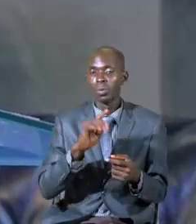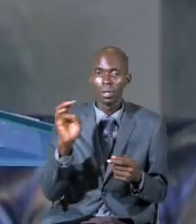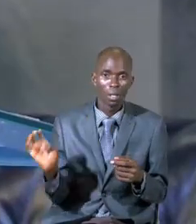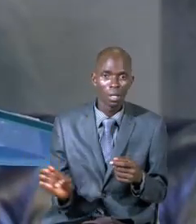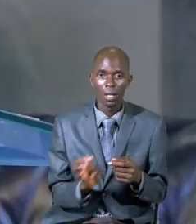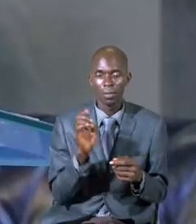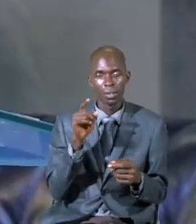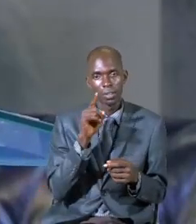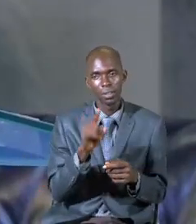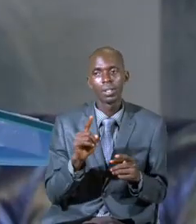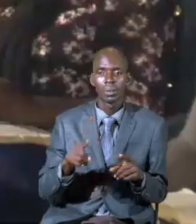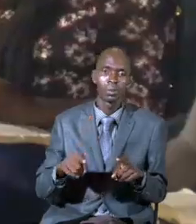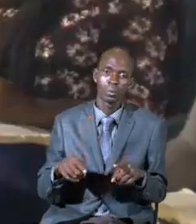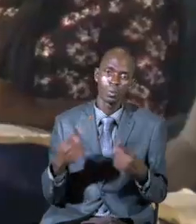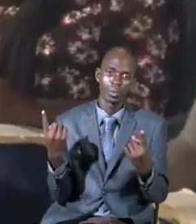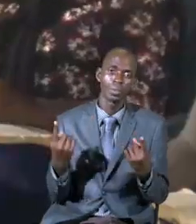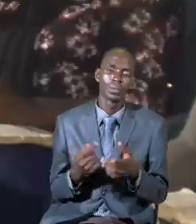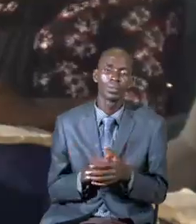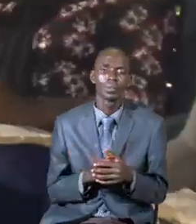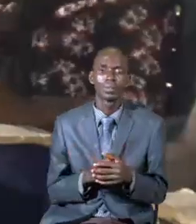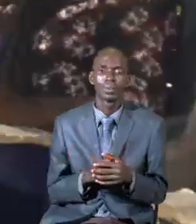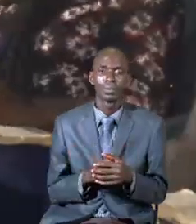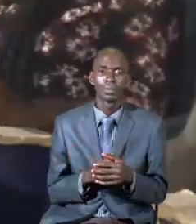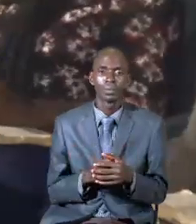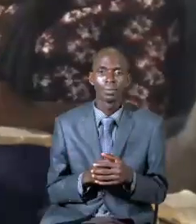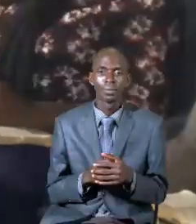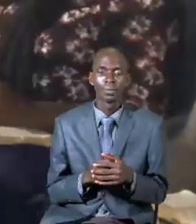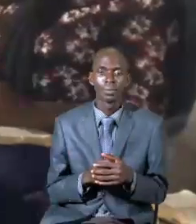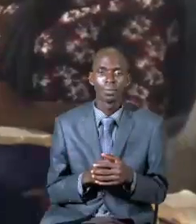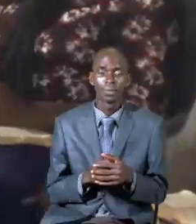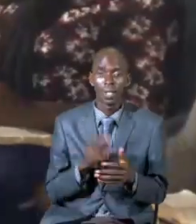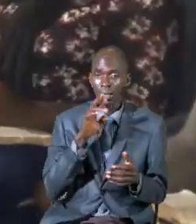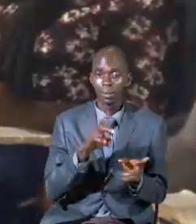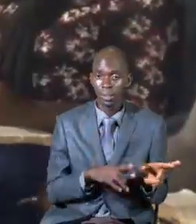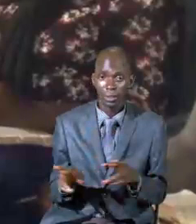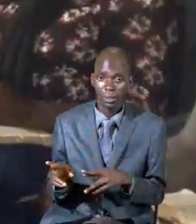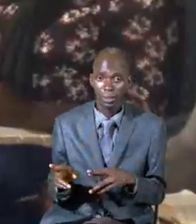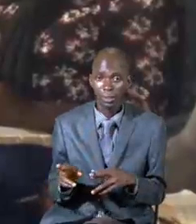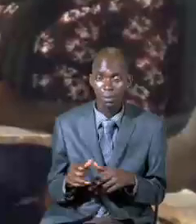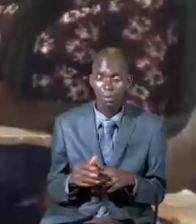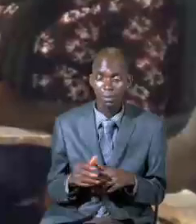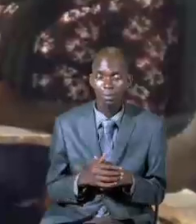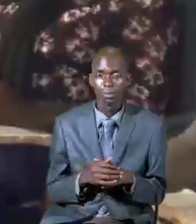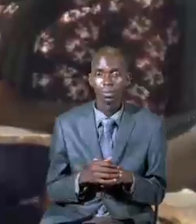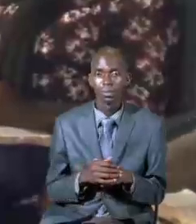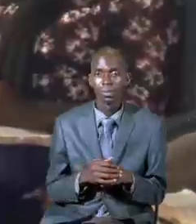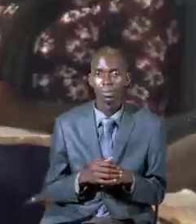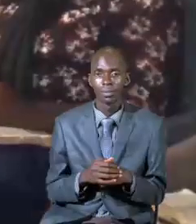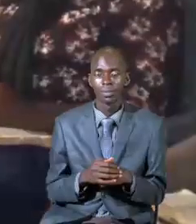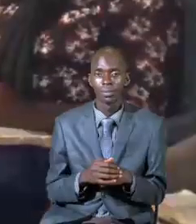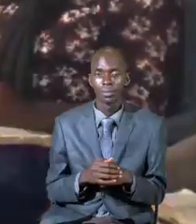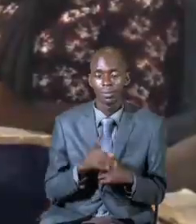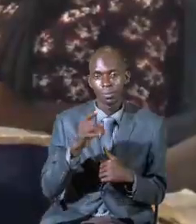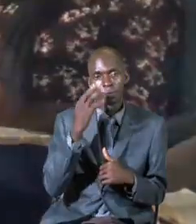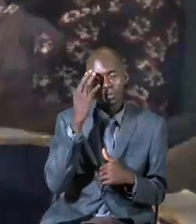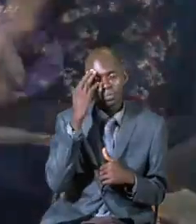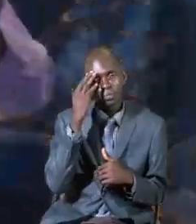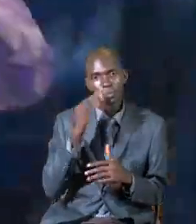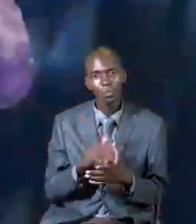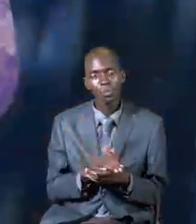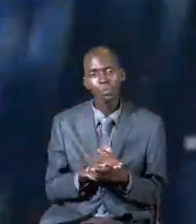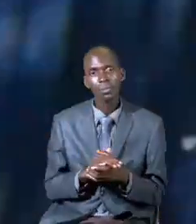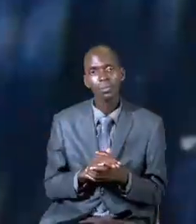thou goest. Are you there? You know, there are people, let